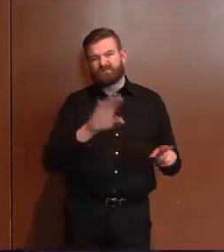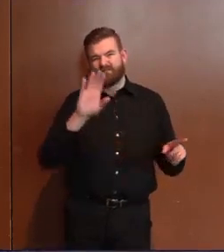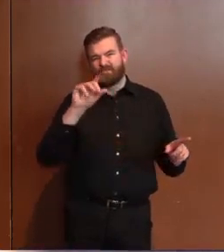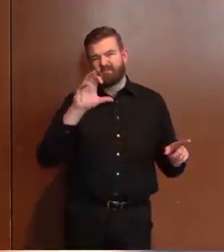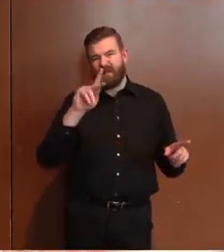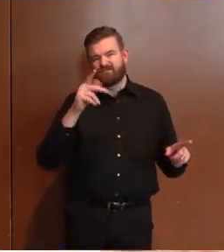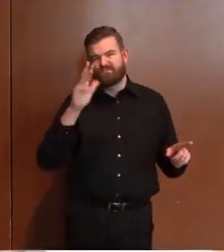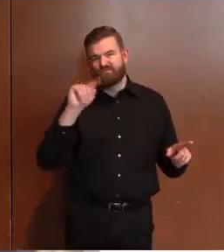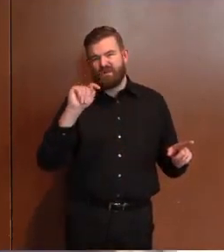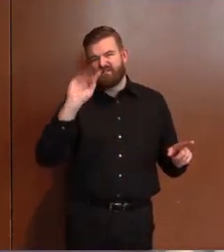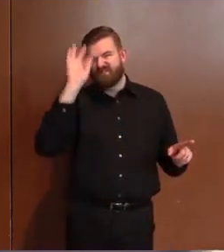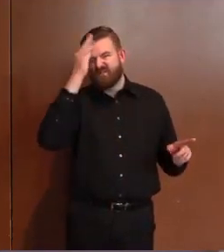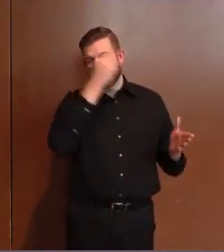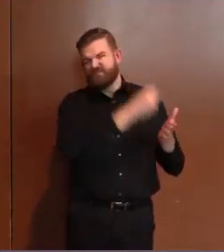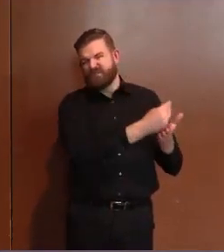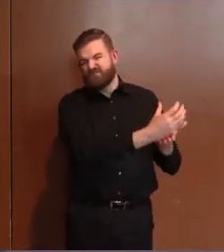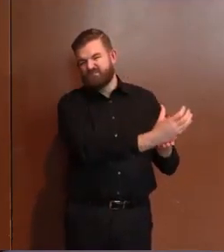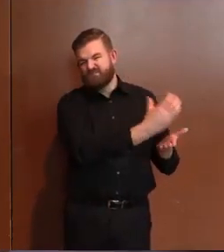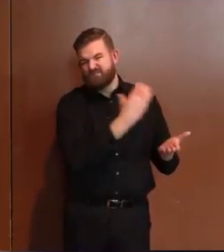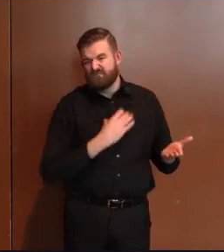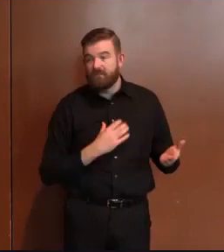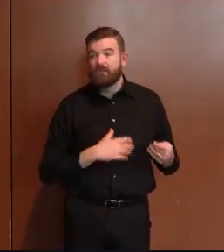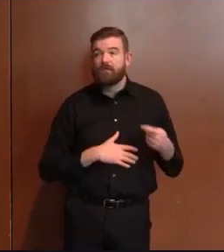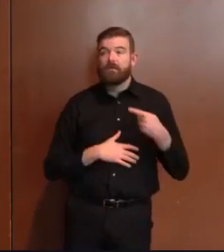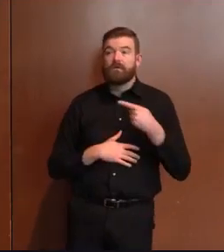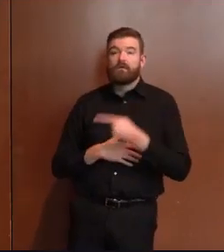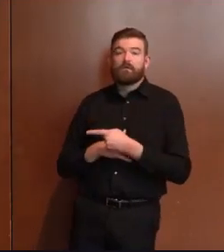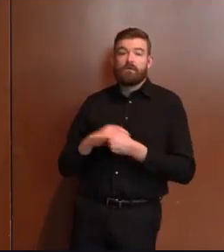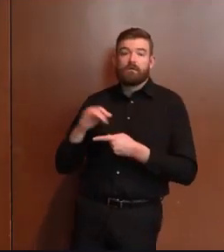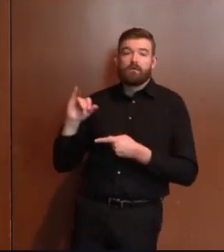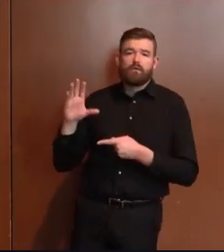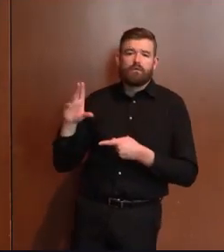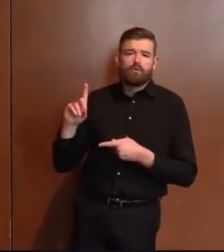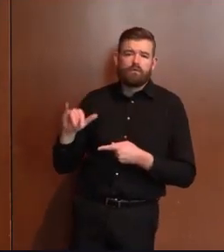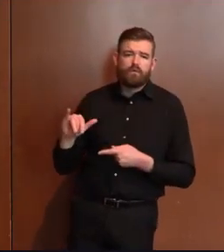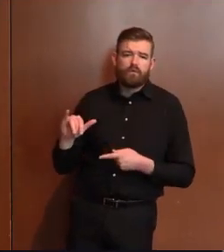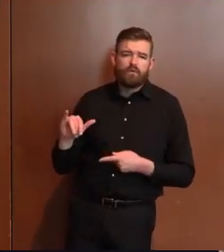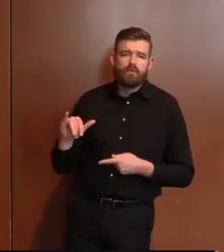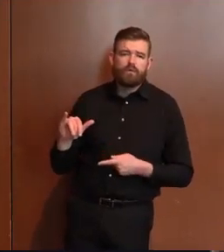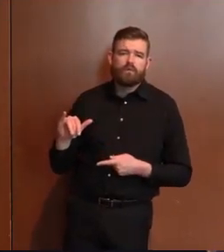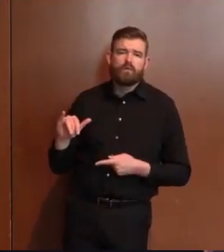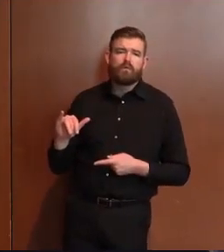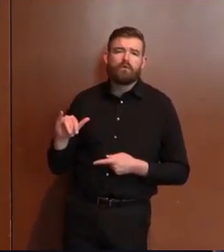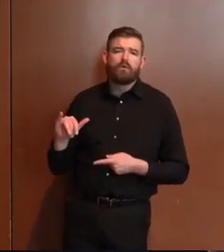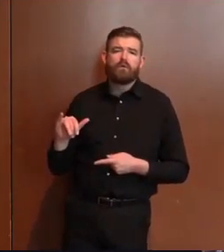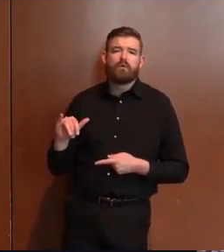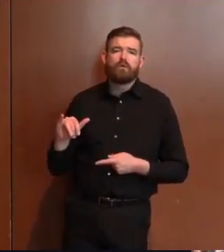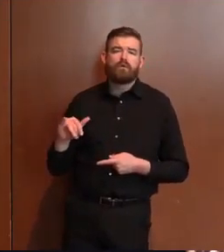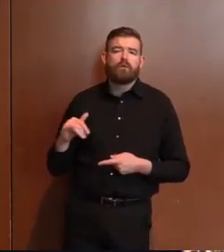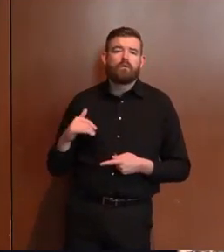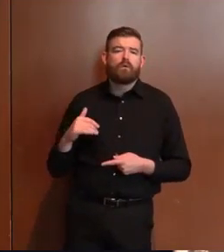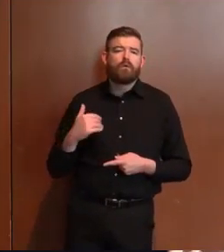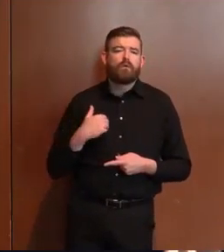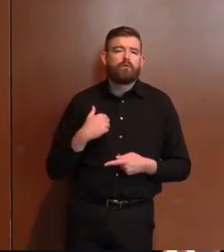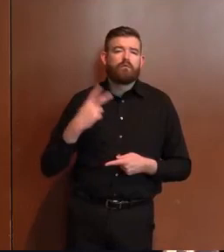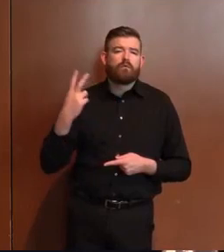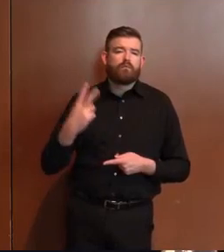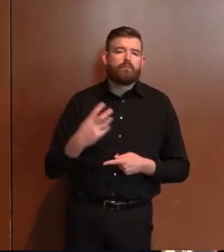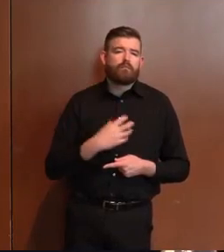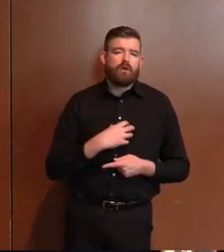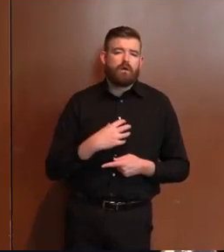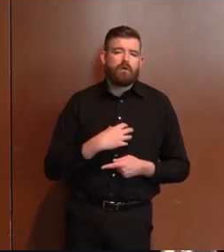not have specific numbers. It's mostly anecdotal. I have gotten 2 complaints directly to my email, and I have